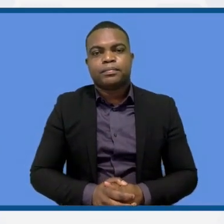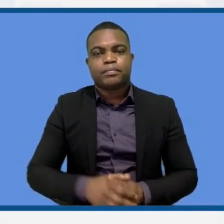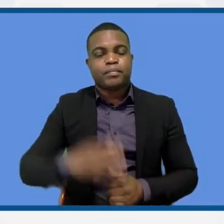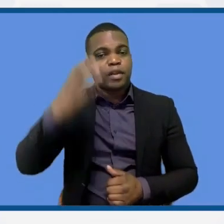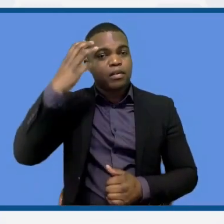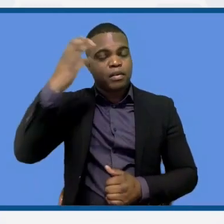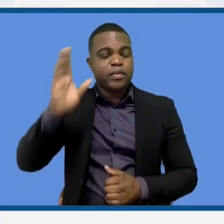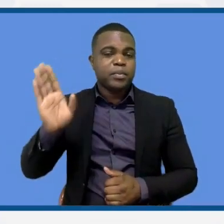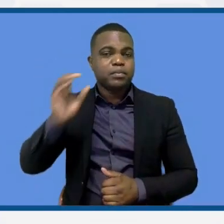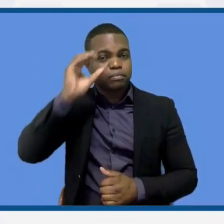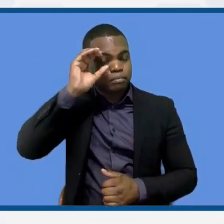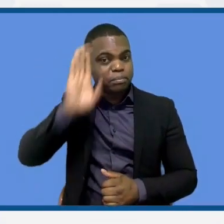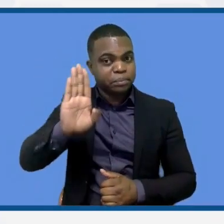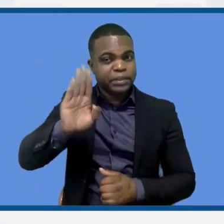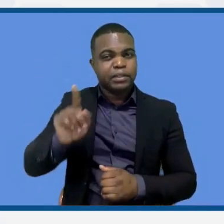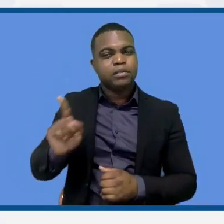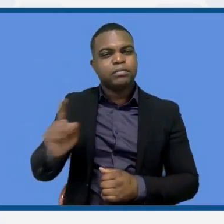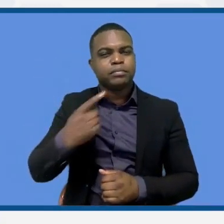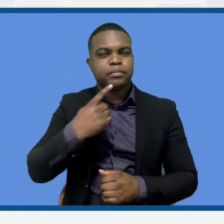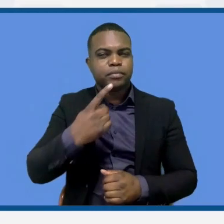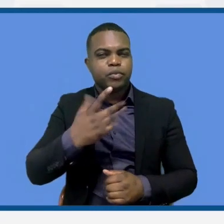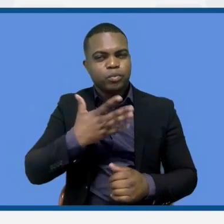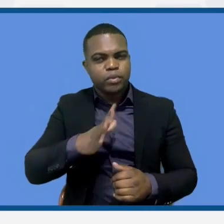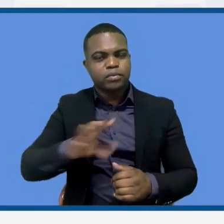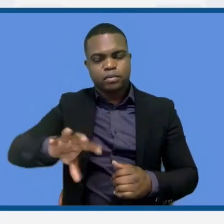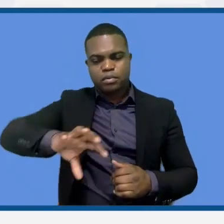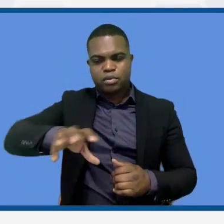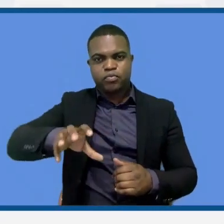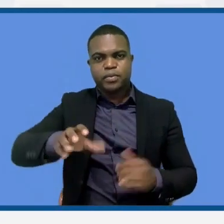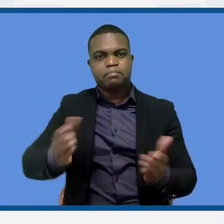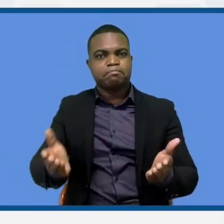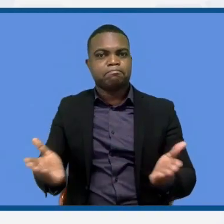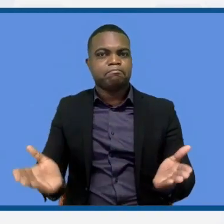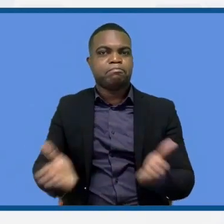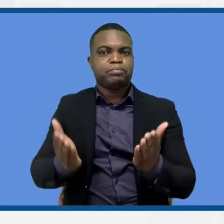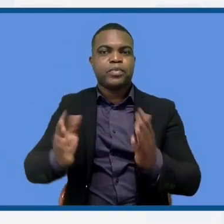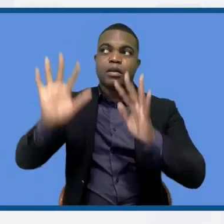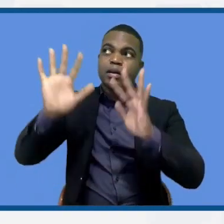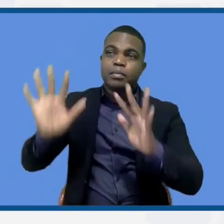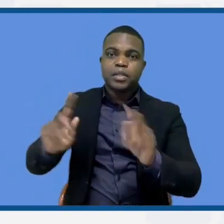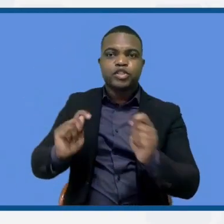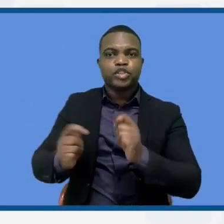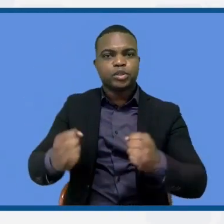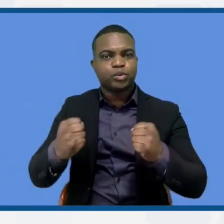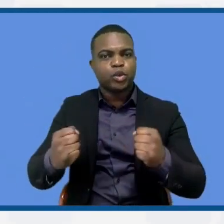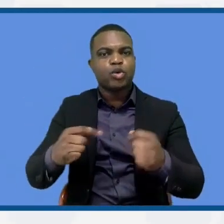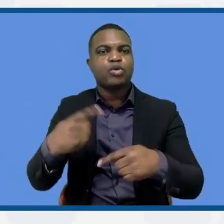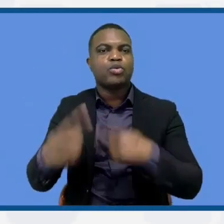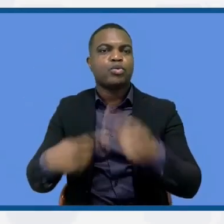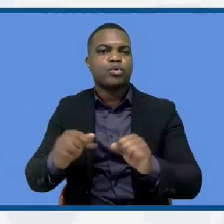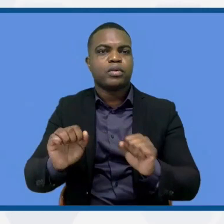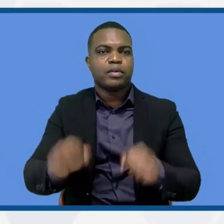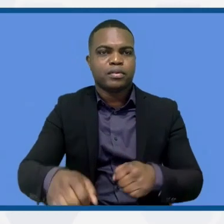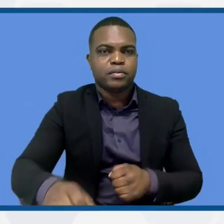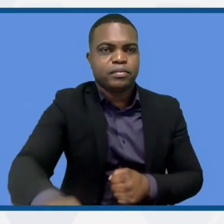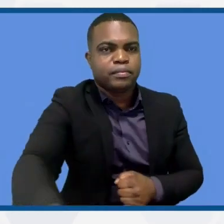resulted in all the departments and agencies looking at how they can implement that. And at FEMA, it's a mix of policy and regulation to really ensure that